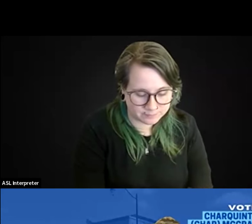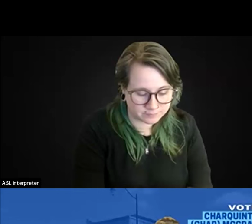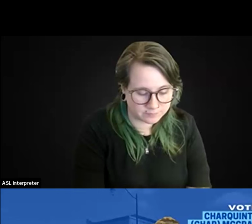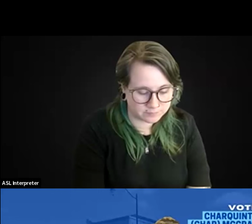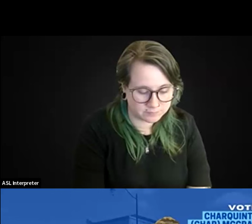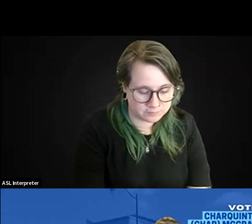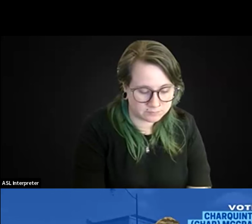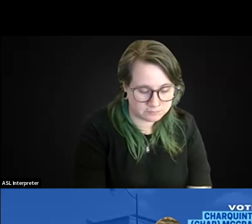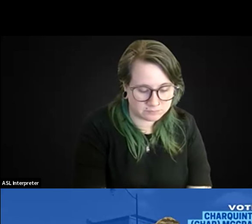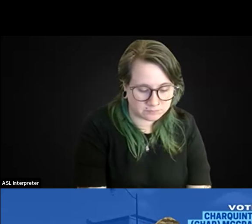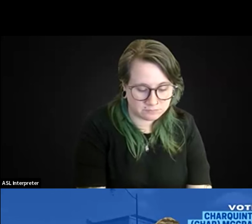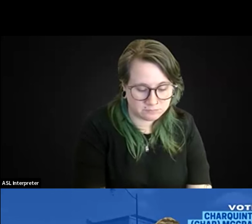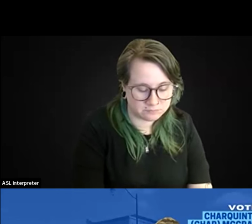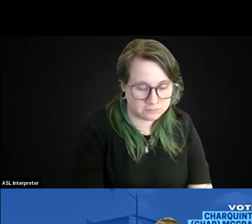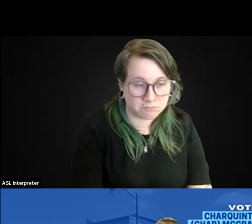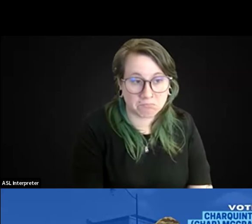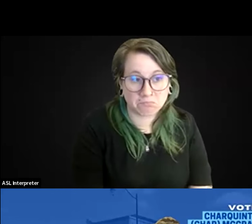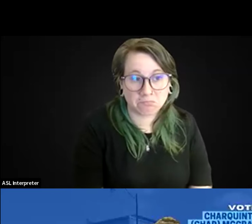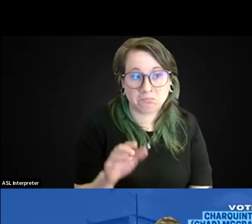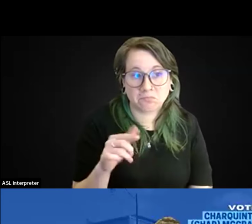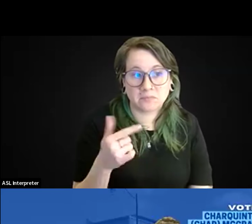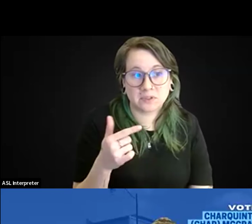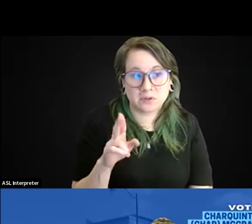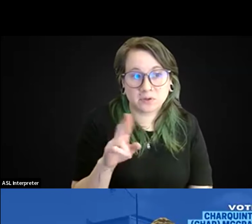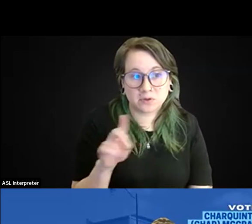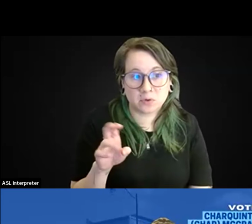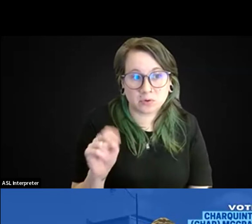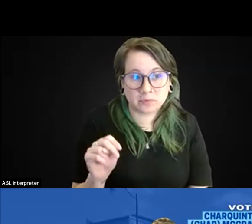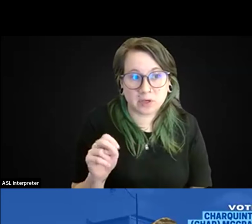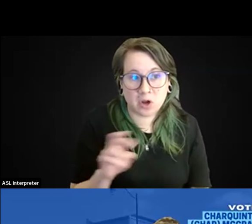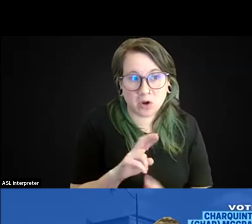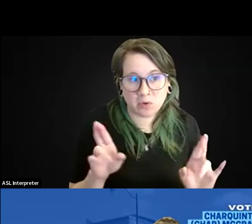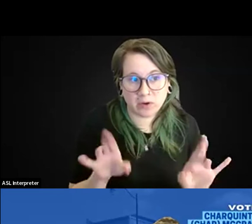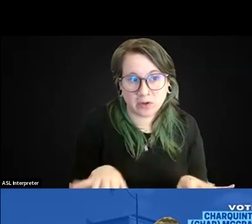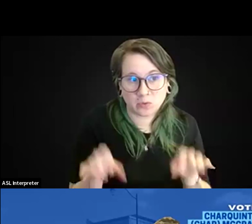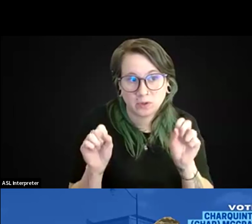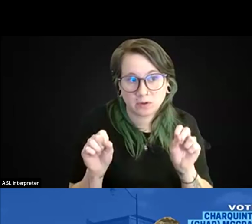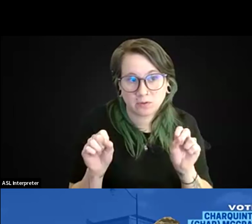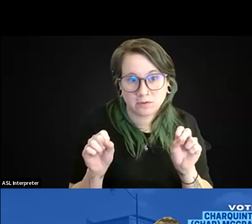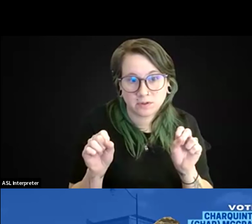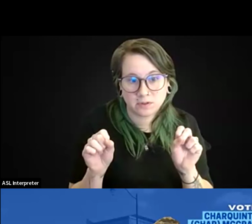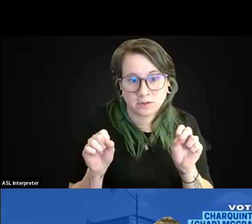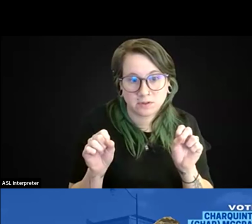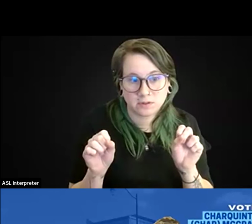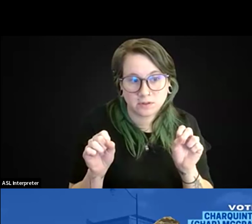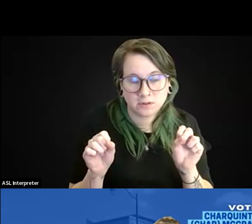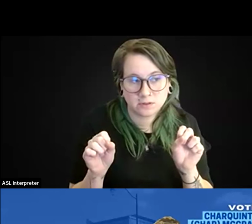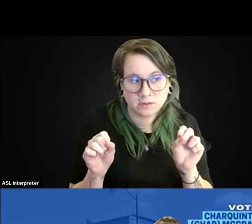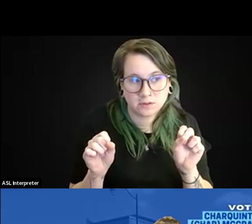Commissioner think- Soseda Groupman, are you ready to take over?